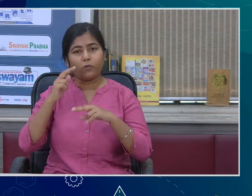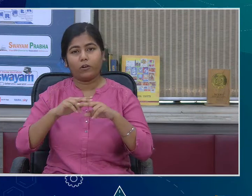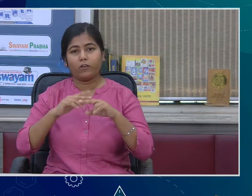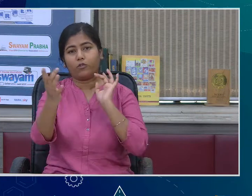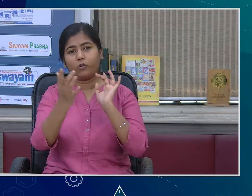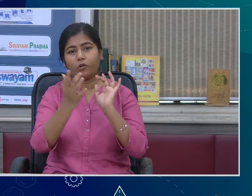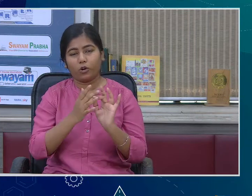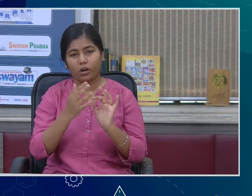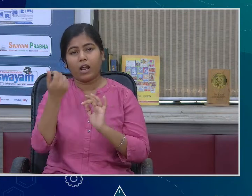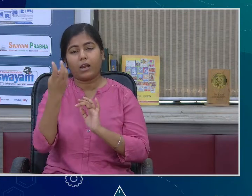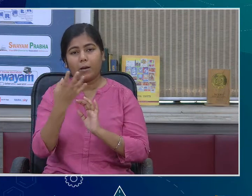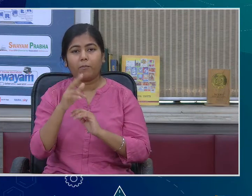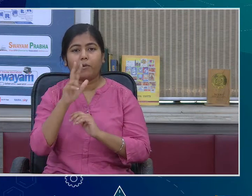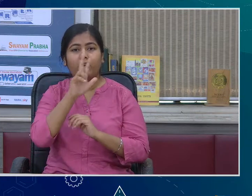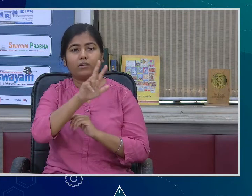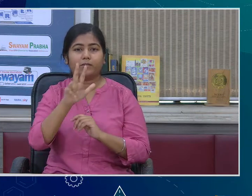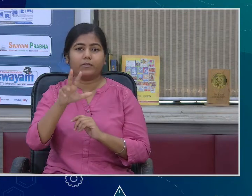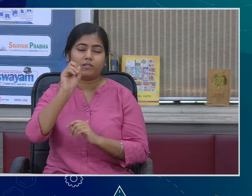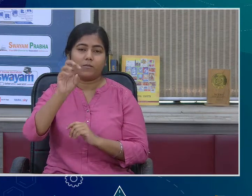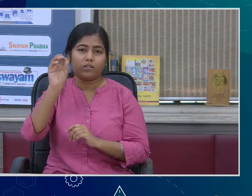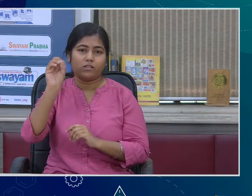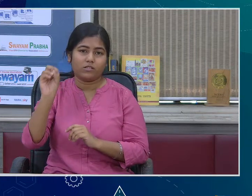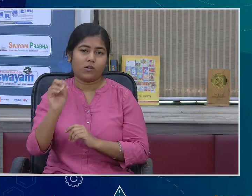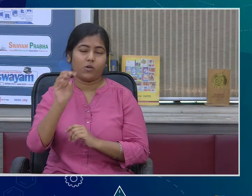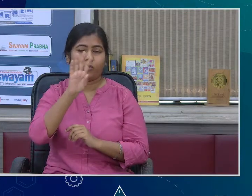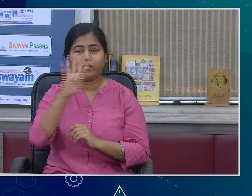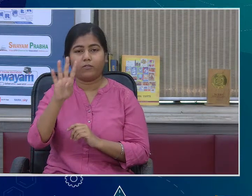our number, which is